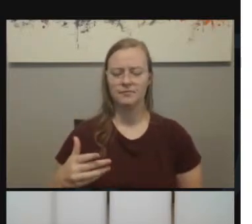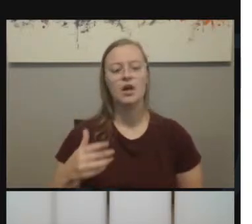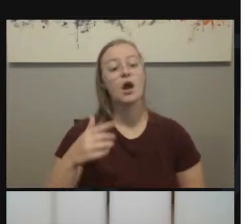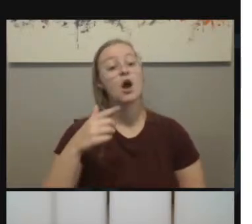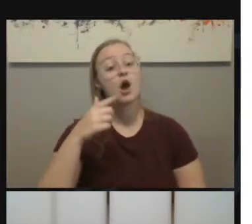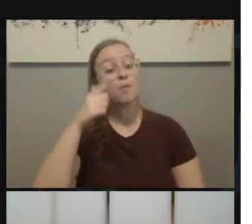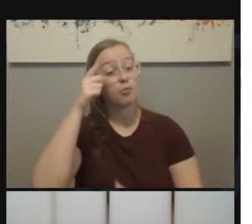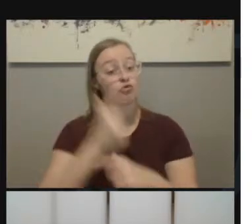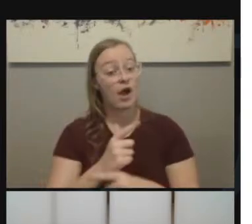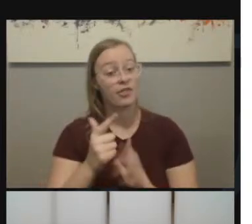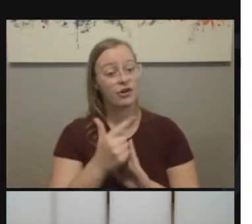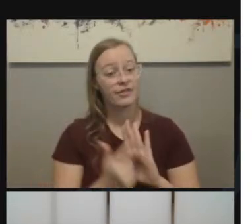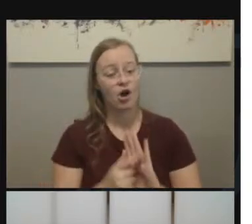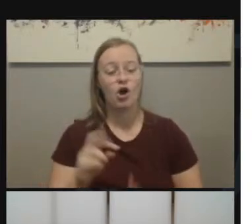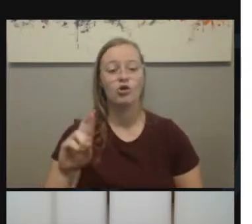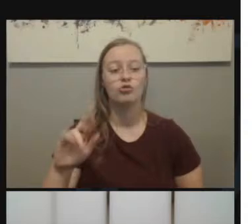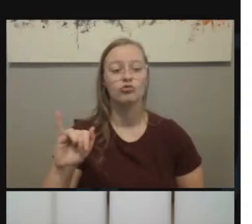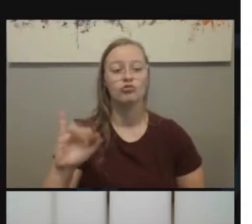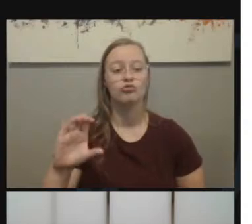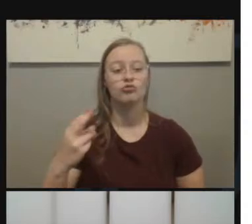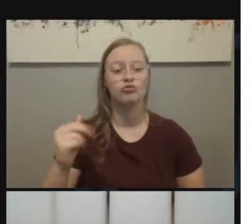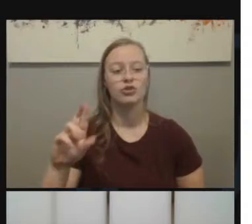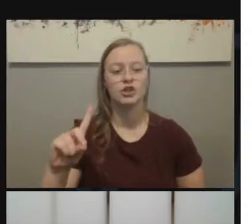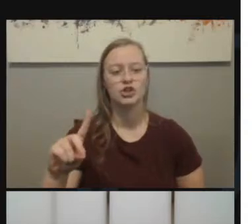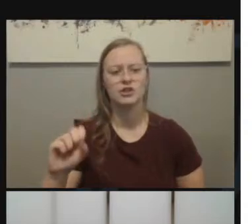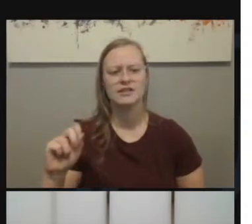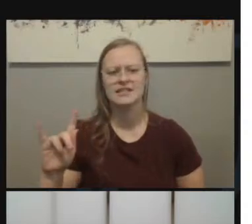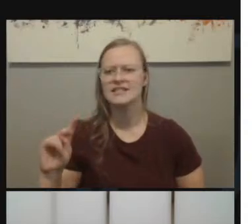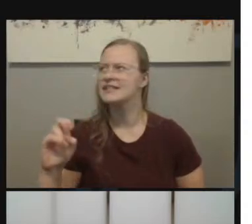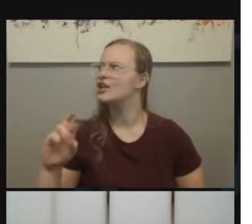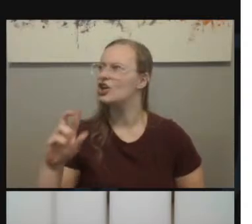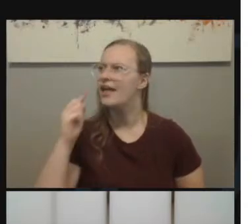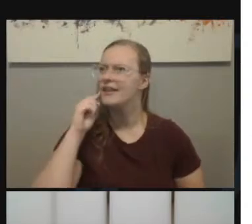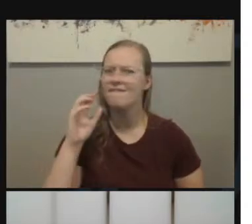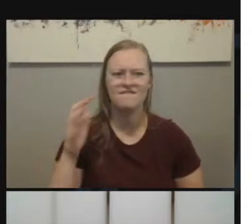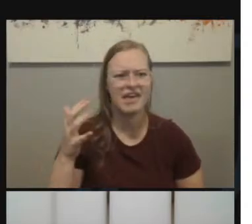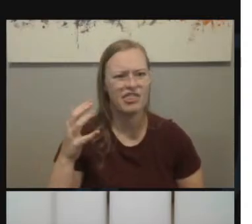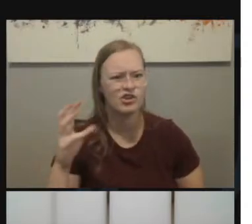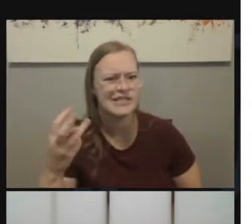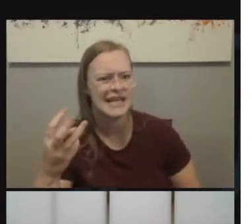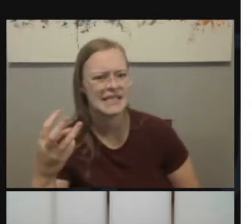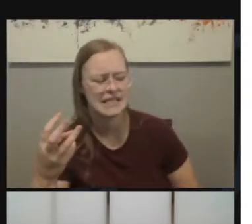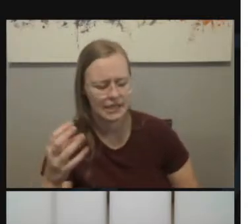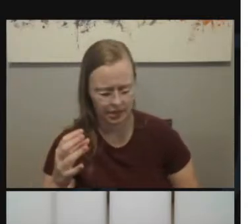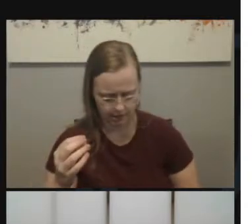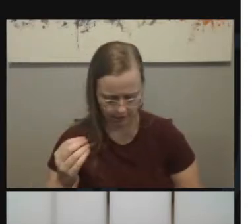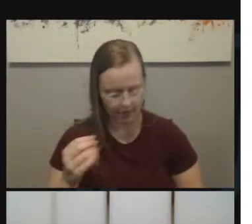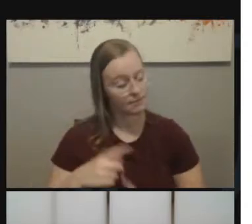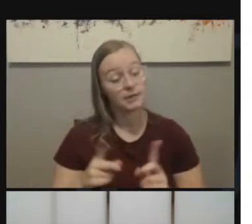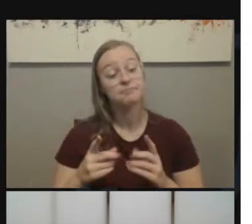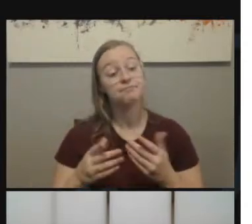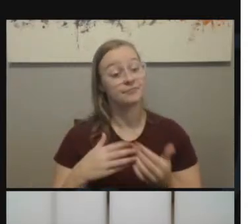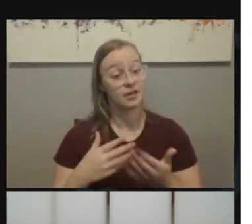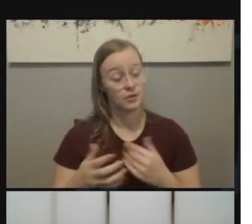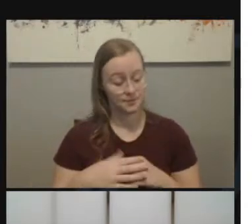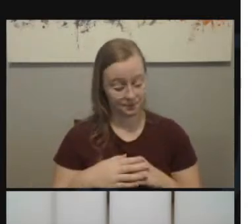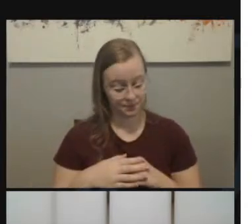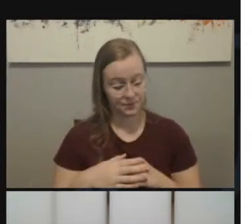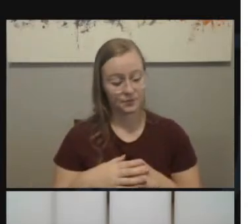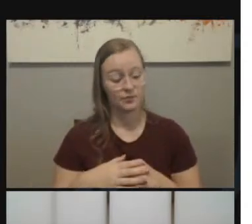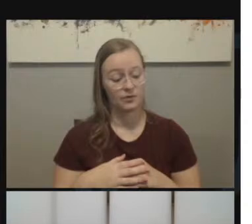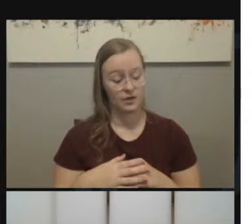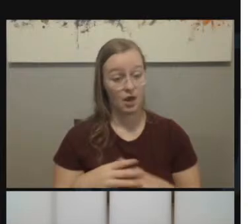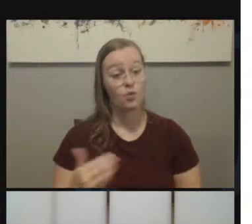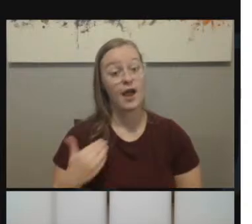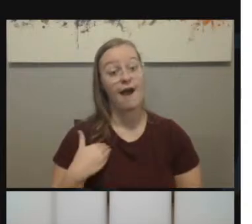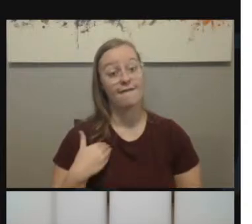brother-in-law, Richard Skinner. I can't remember if he was the fifth or the sixth, but in any case, we